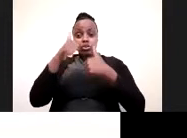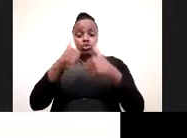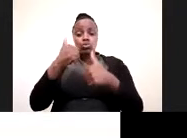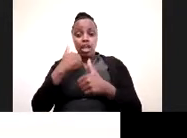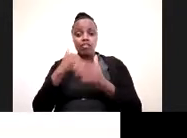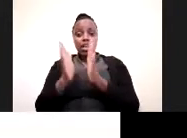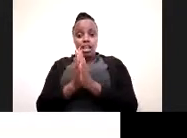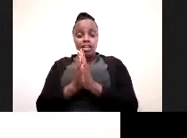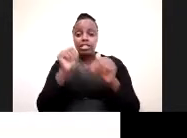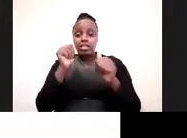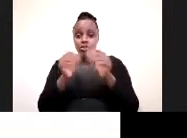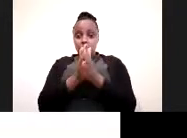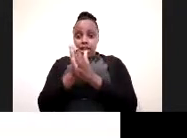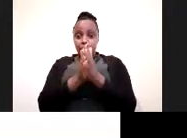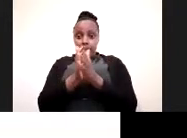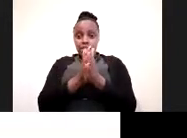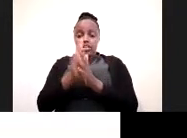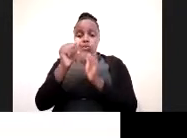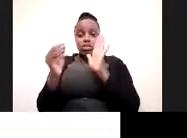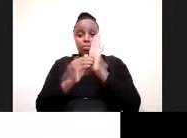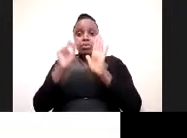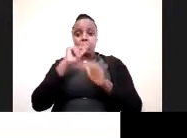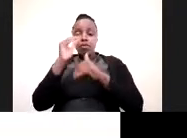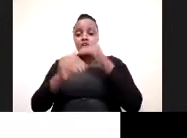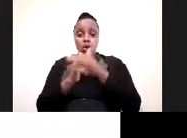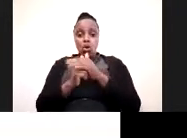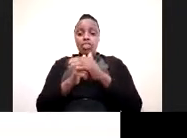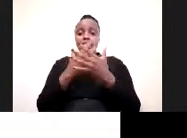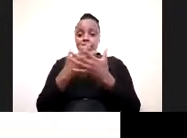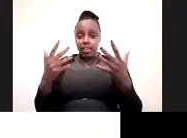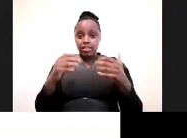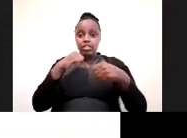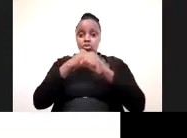is ambitious, but we have put in place all the elements to get to this